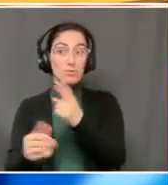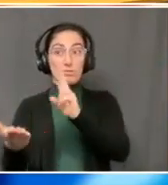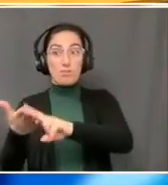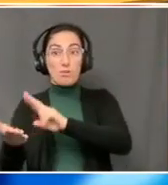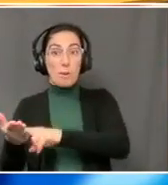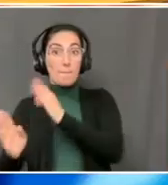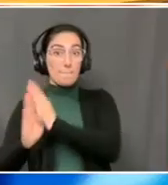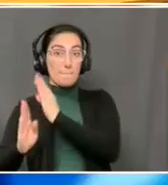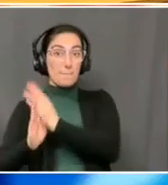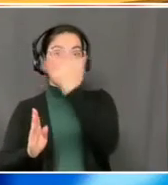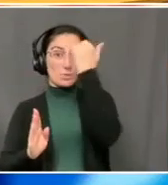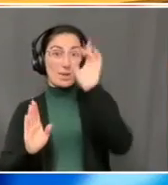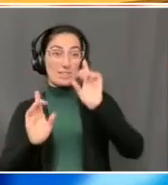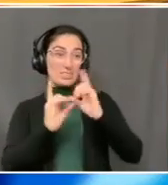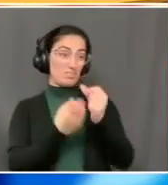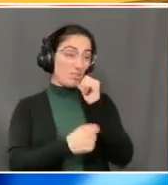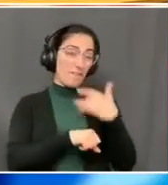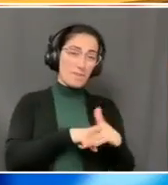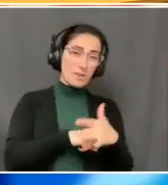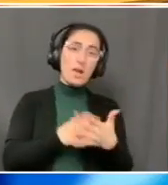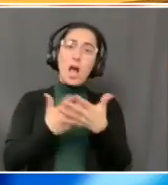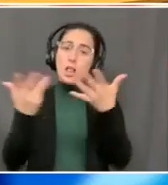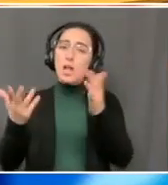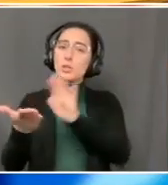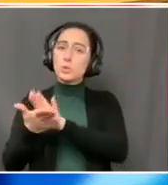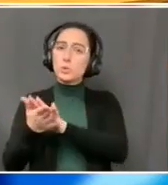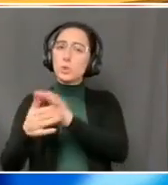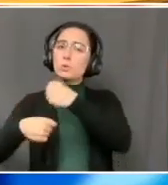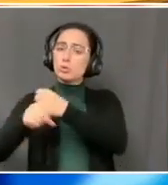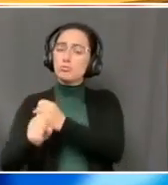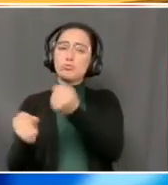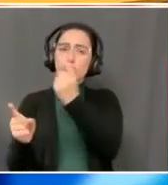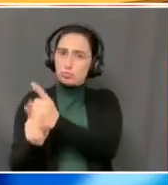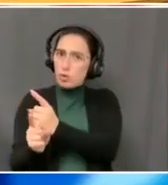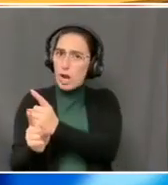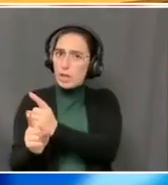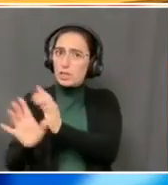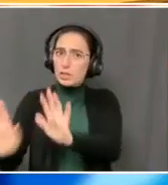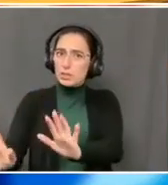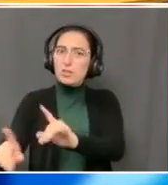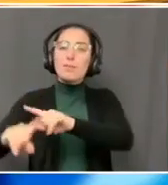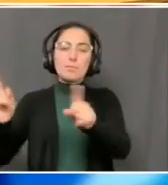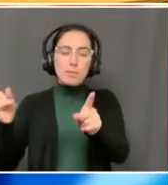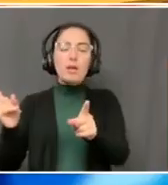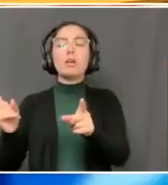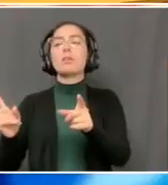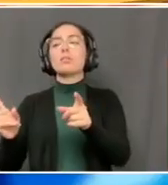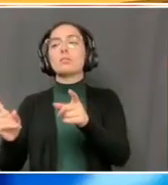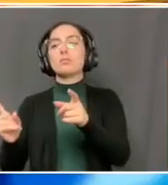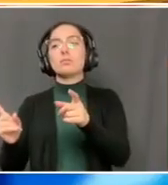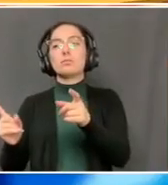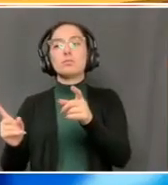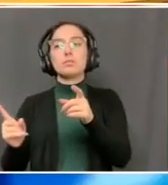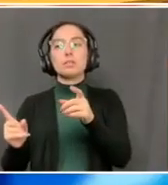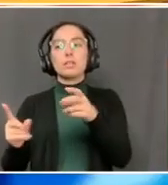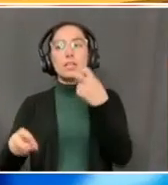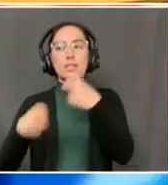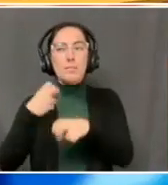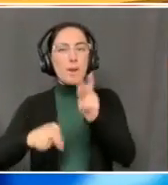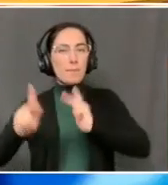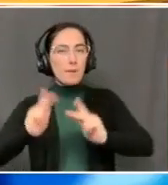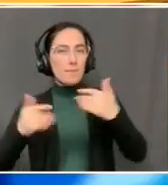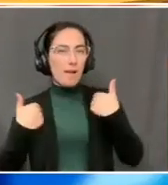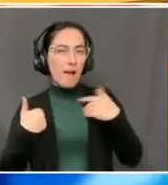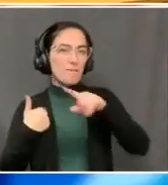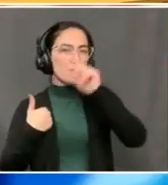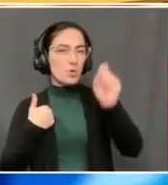districts are not available. Like a lot of this is school-generated, which doesn't mean it's not worth scrutiny, but it's like it means that the beef that folks have or the questions they